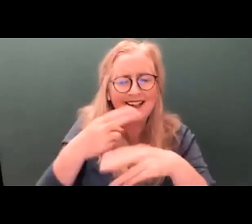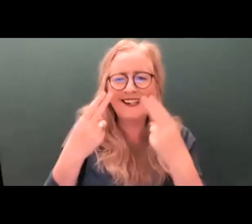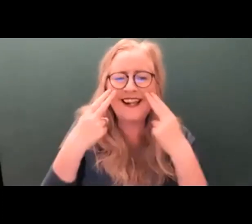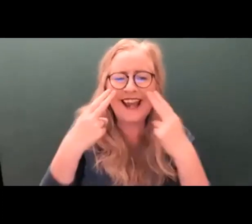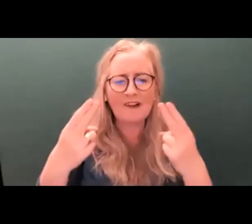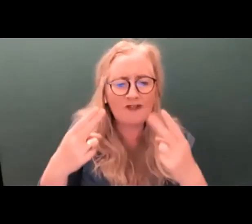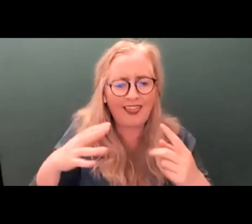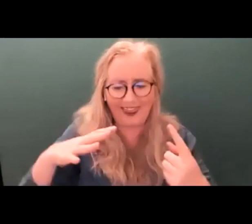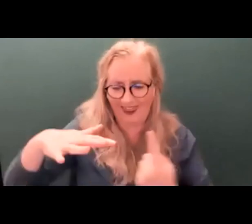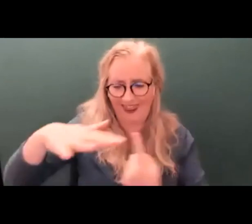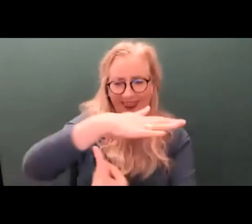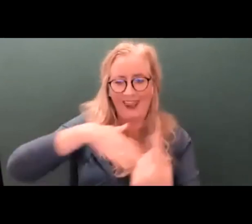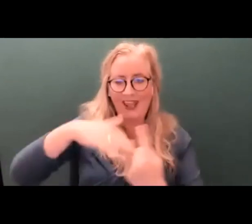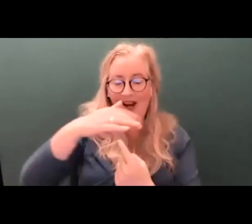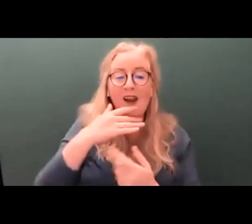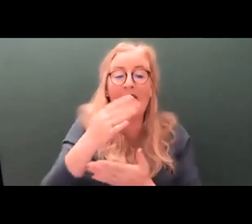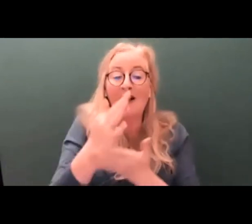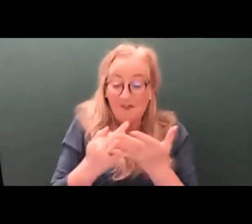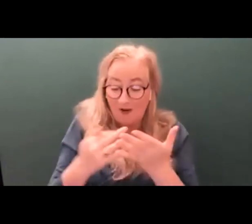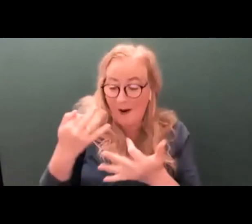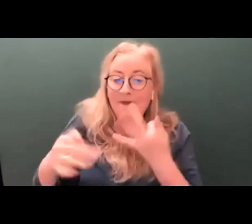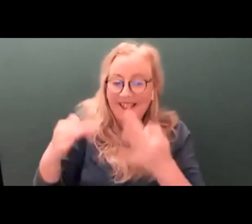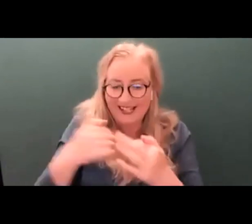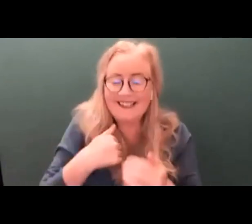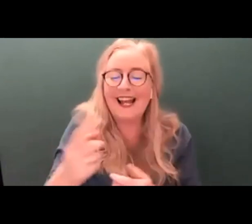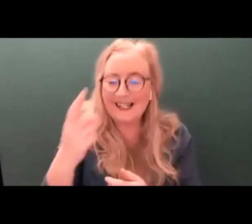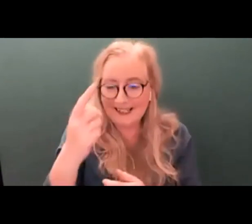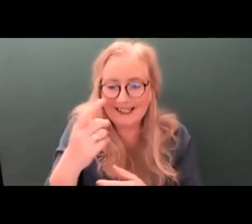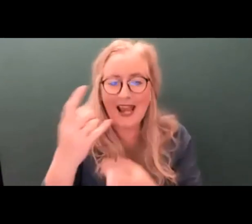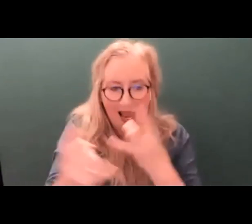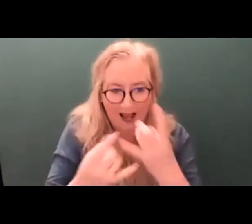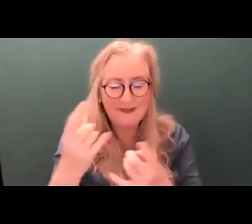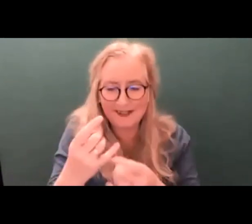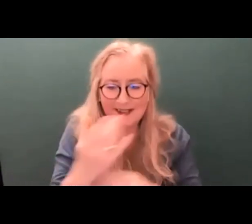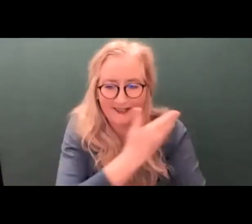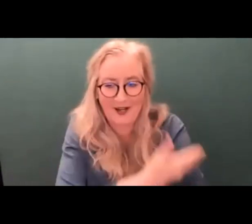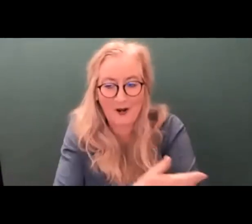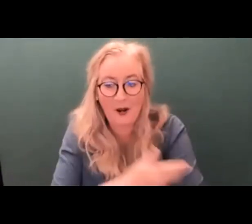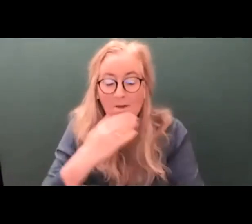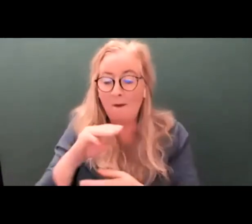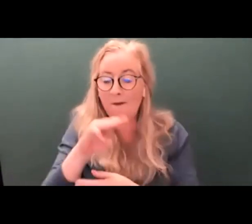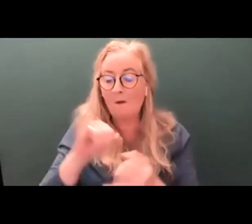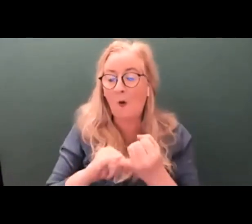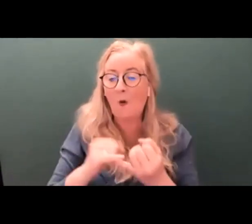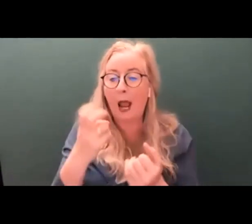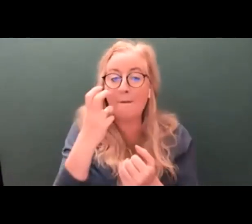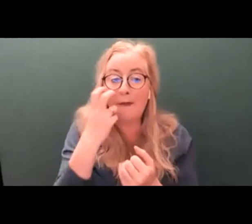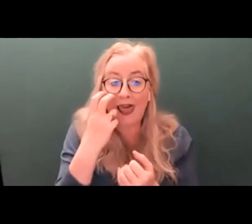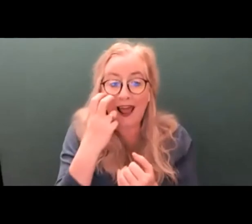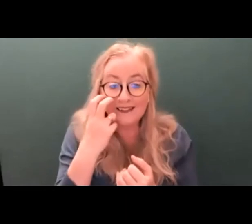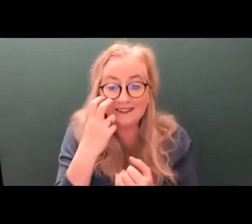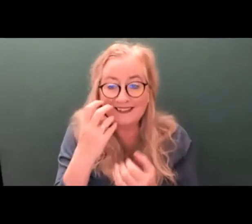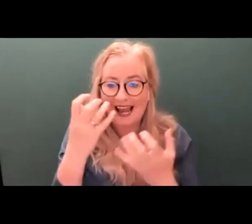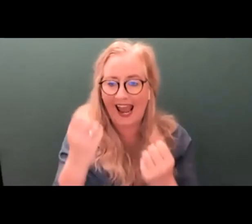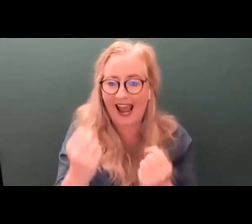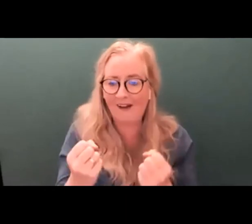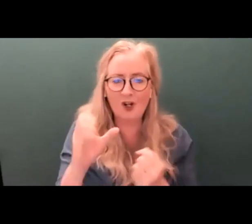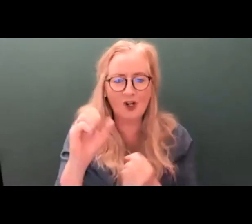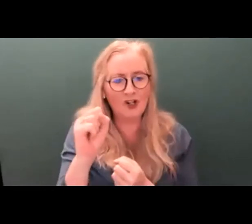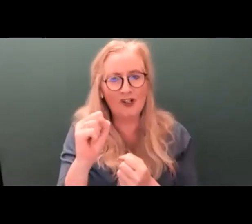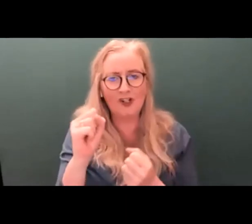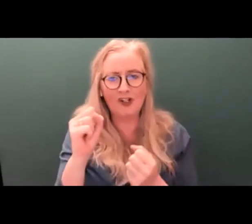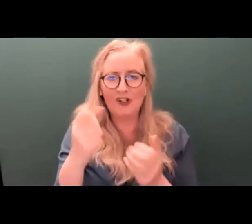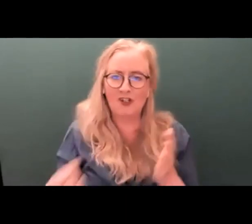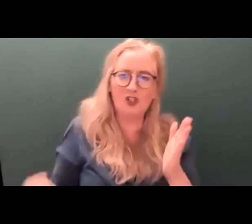A few mistakes I made at the beginning was in thinking that people who are blind have some sort of super senses